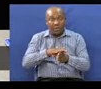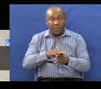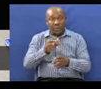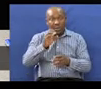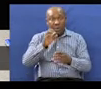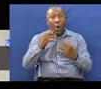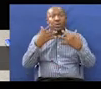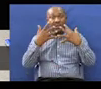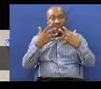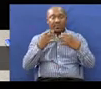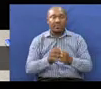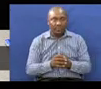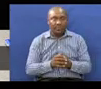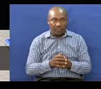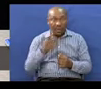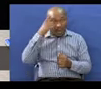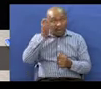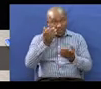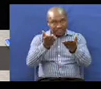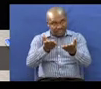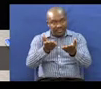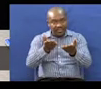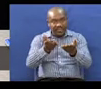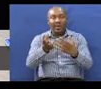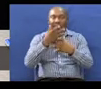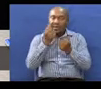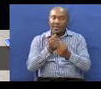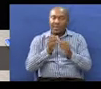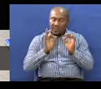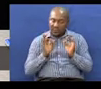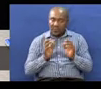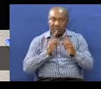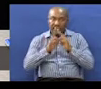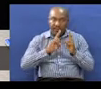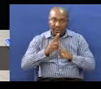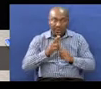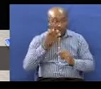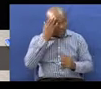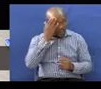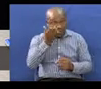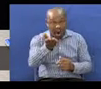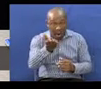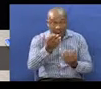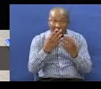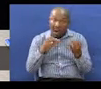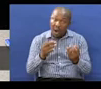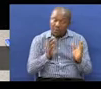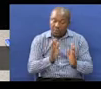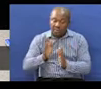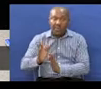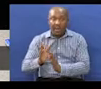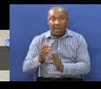oxygen gas. I hope we had a good discussion. I hope now we know what is oxygen. We know how we can